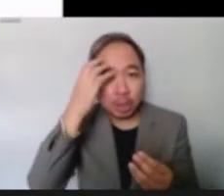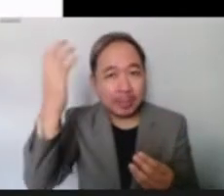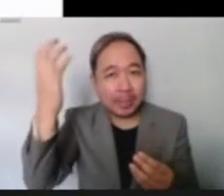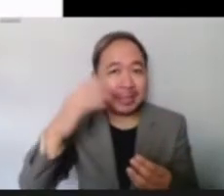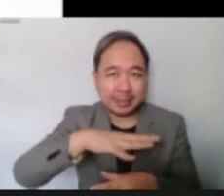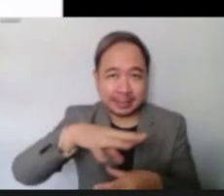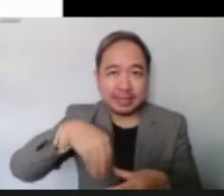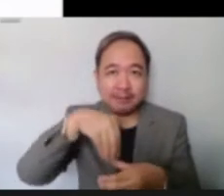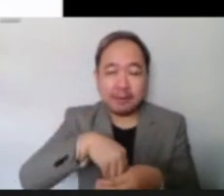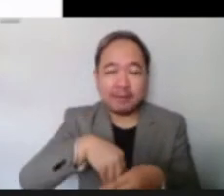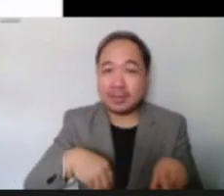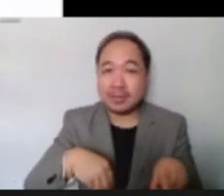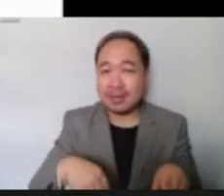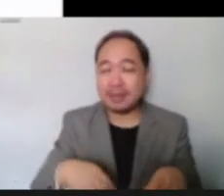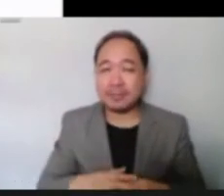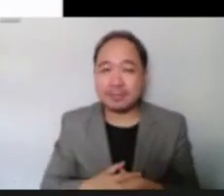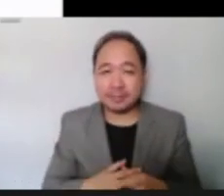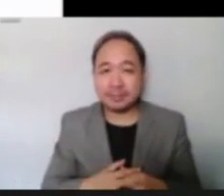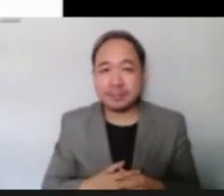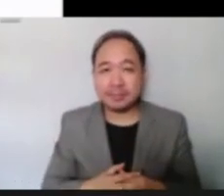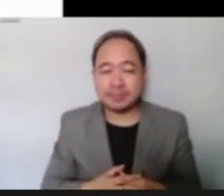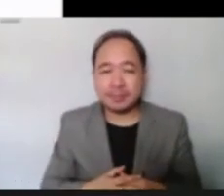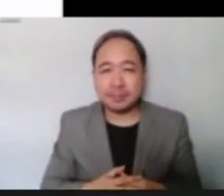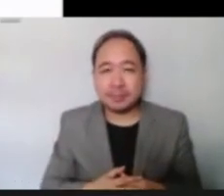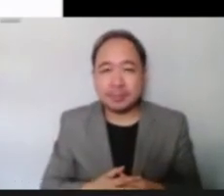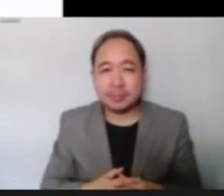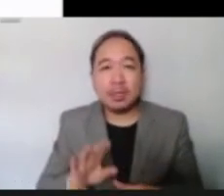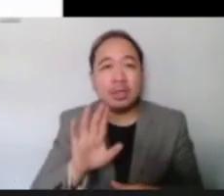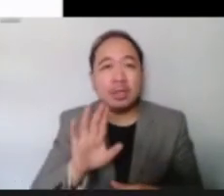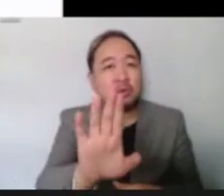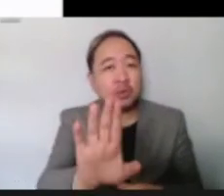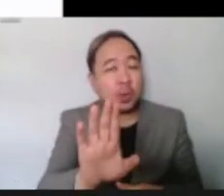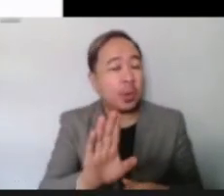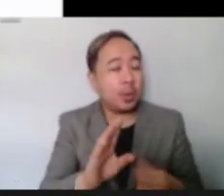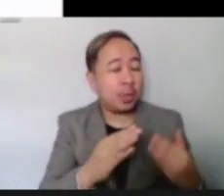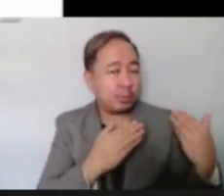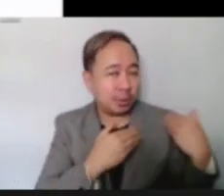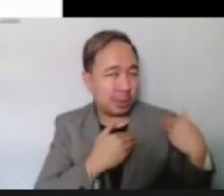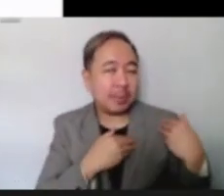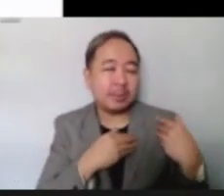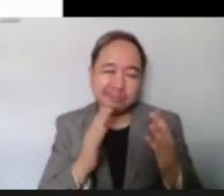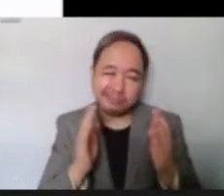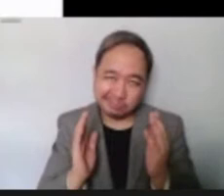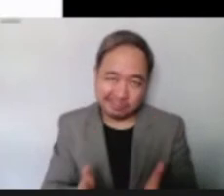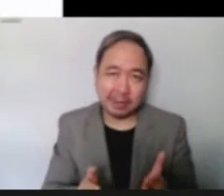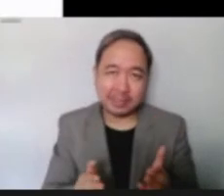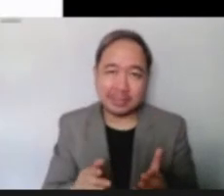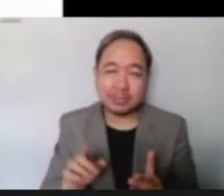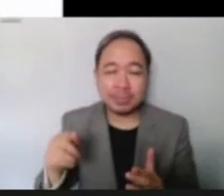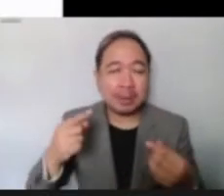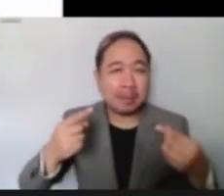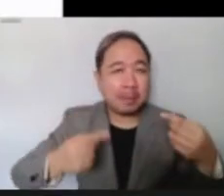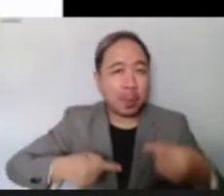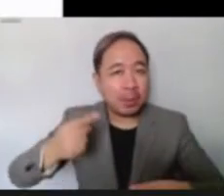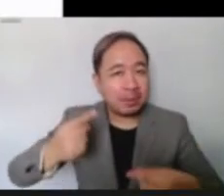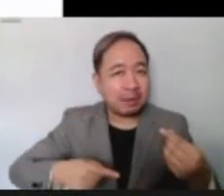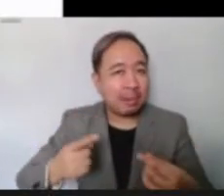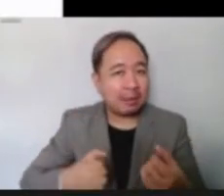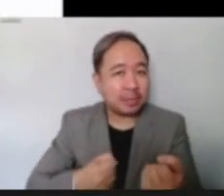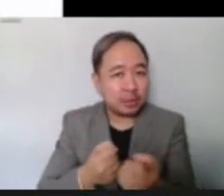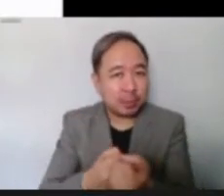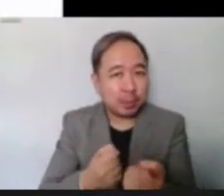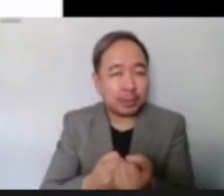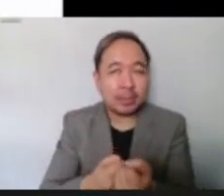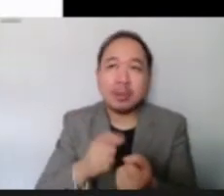into this Your Role is important you will need political support and high level engagement to